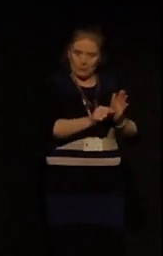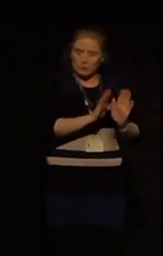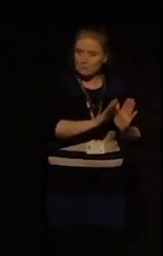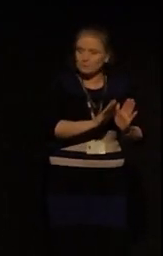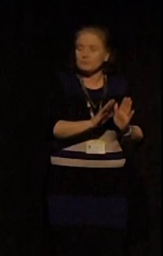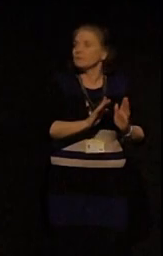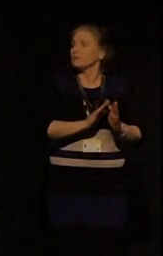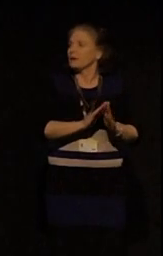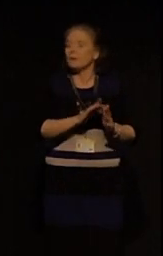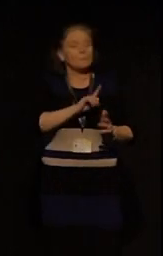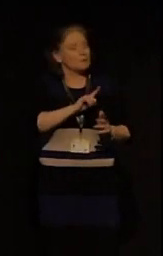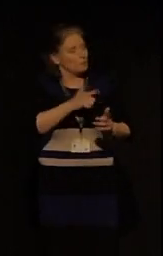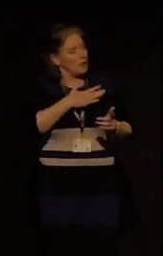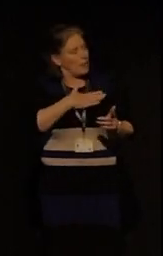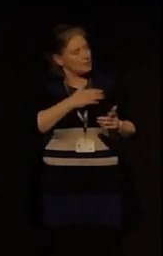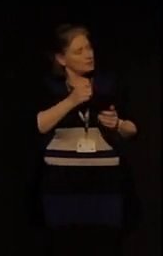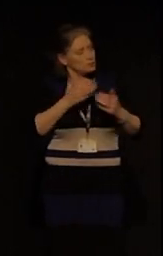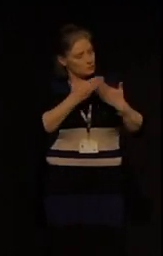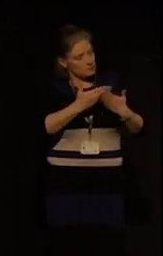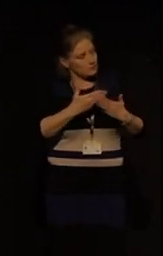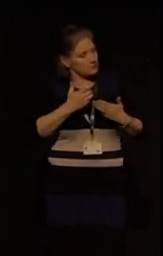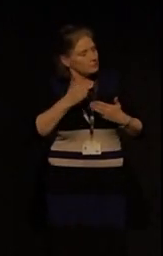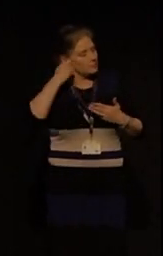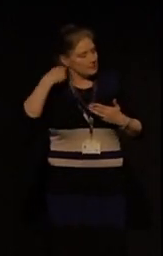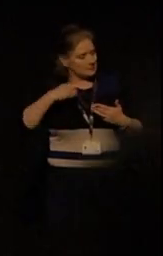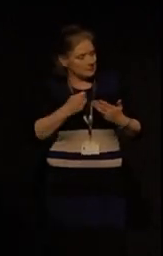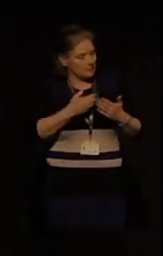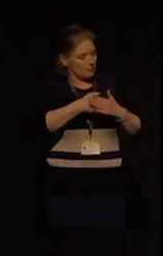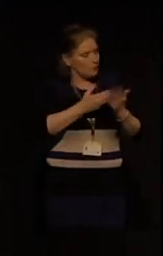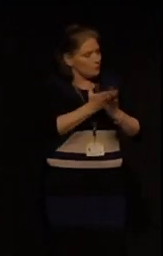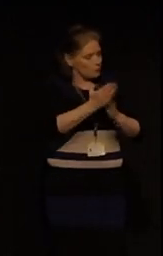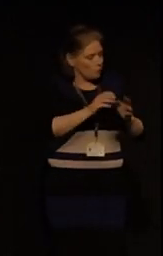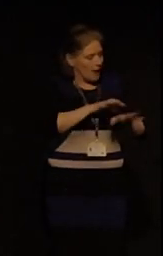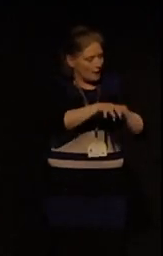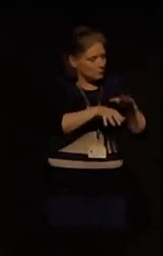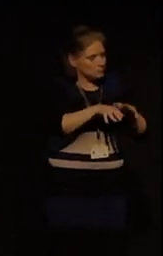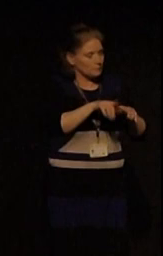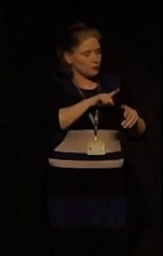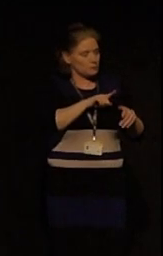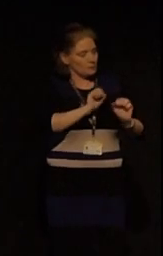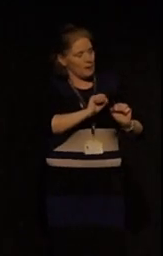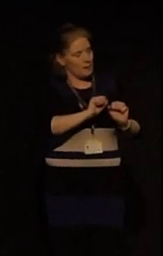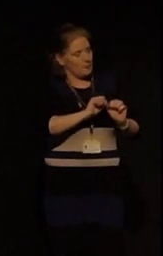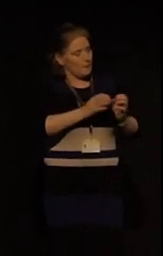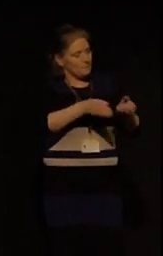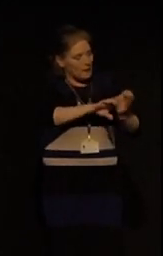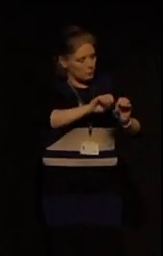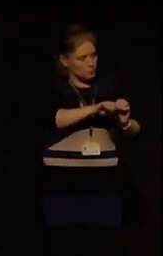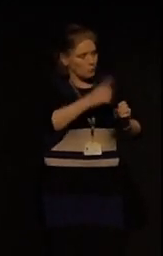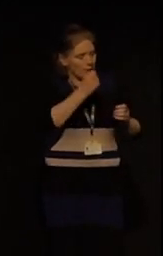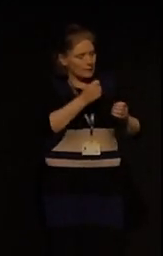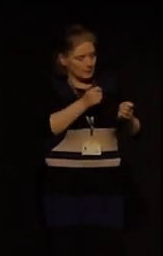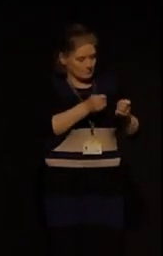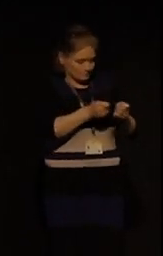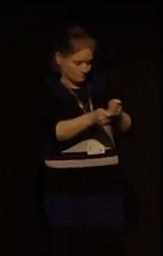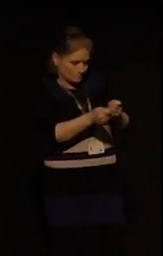like to study tinnitus and hyperacusis in animal models is you can look at the biological basis. You can do drug manipulations, you